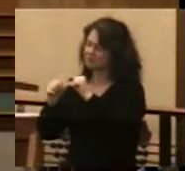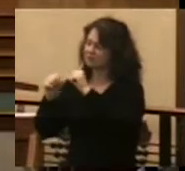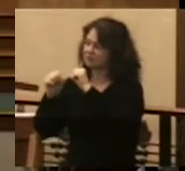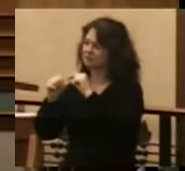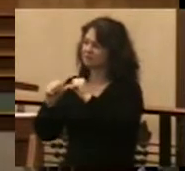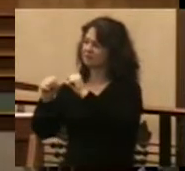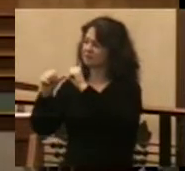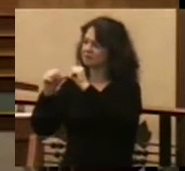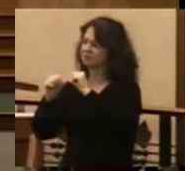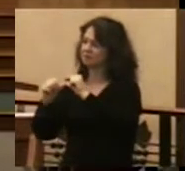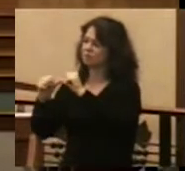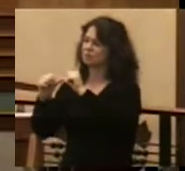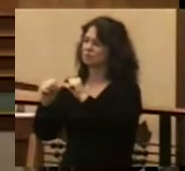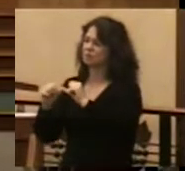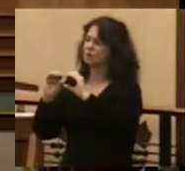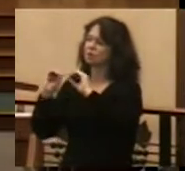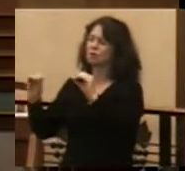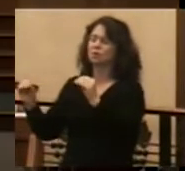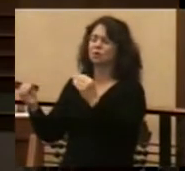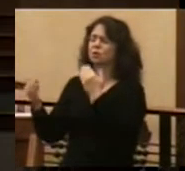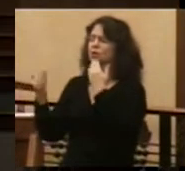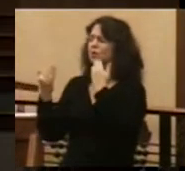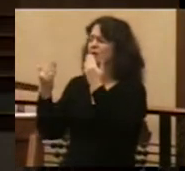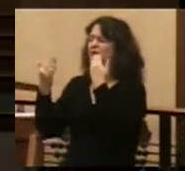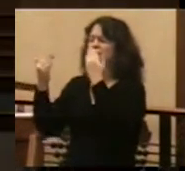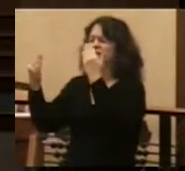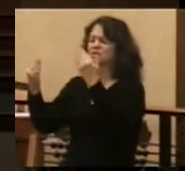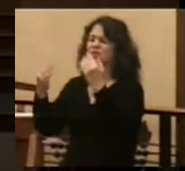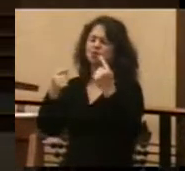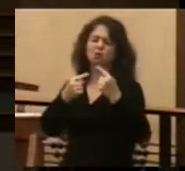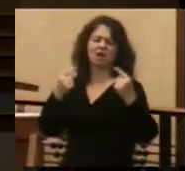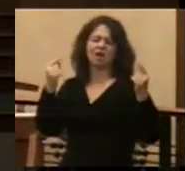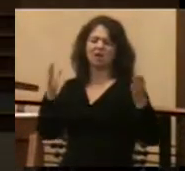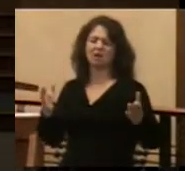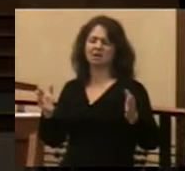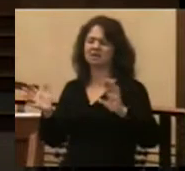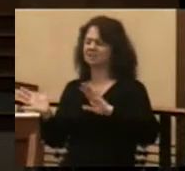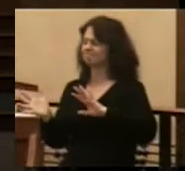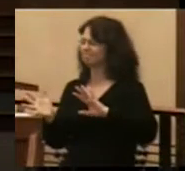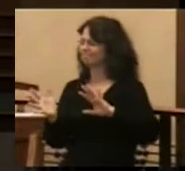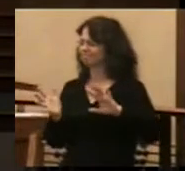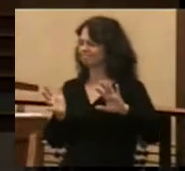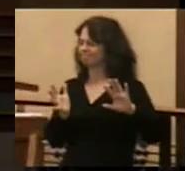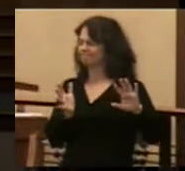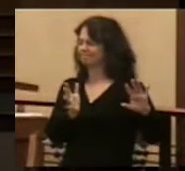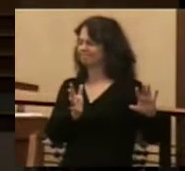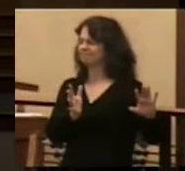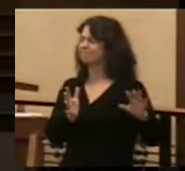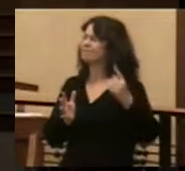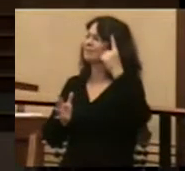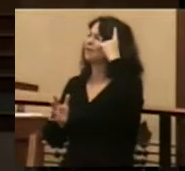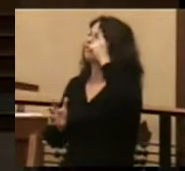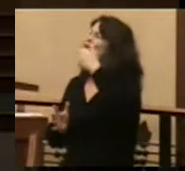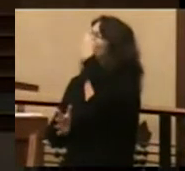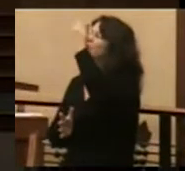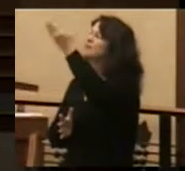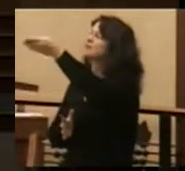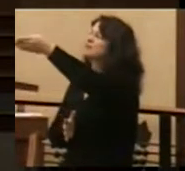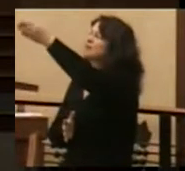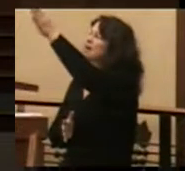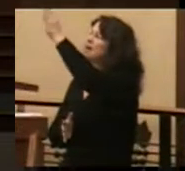No thanks to foes who fear it. For